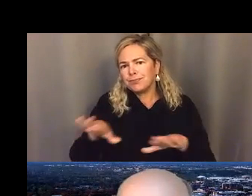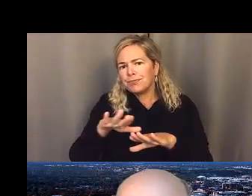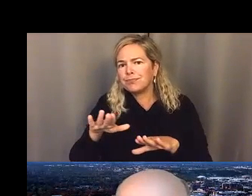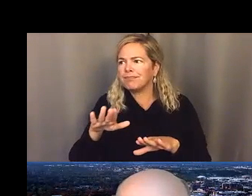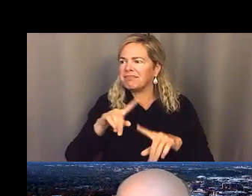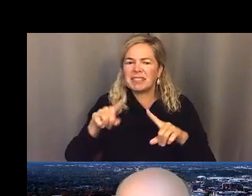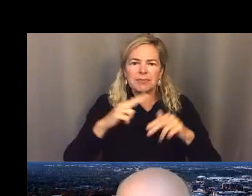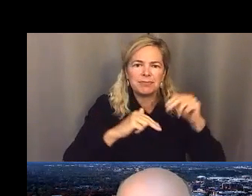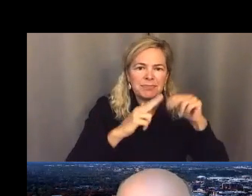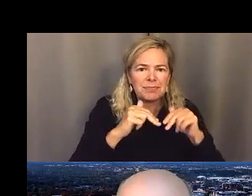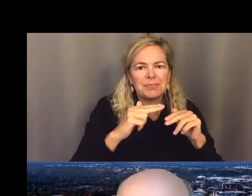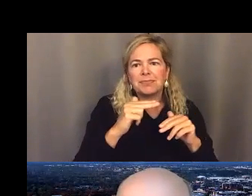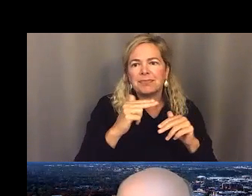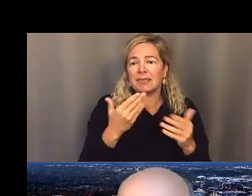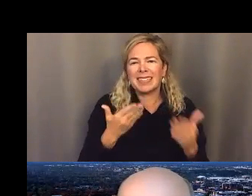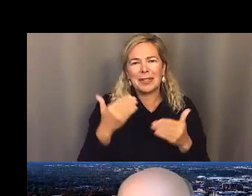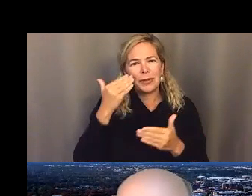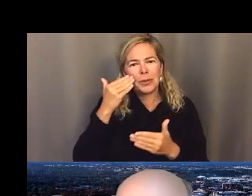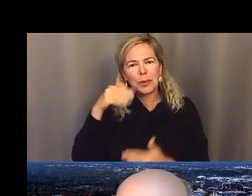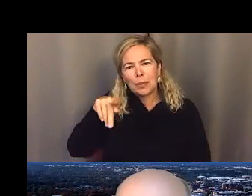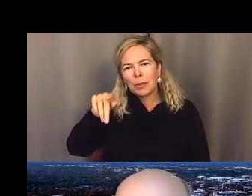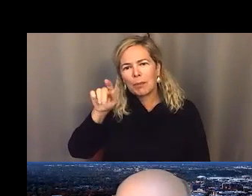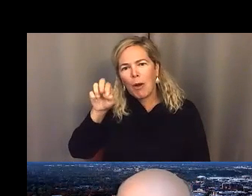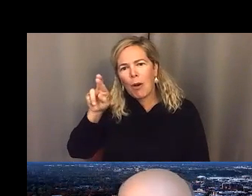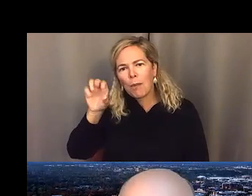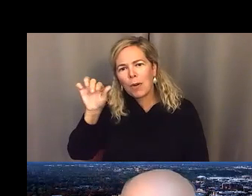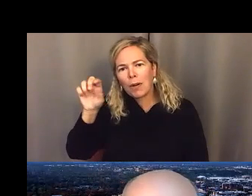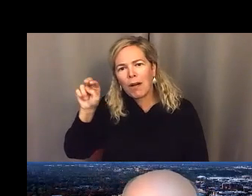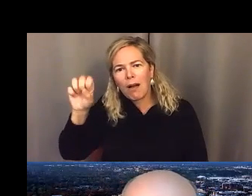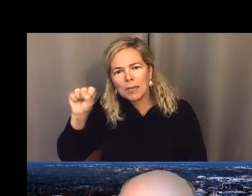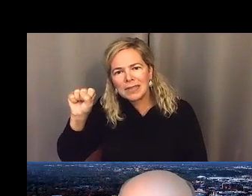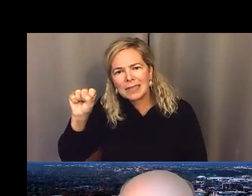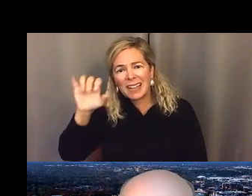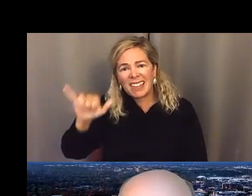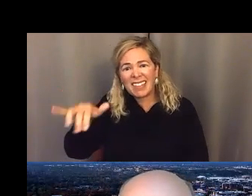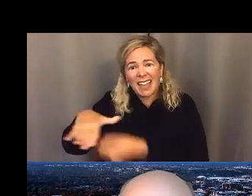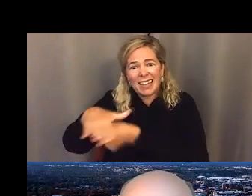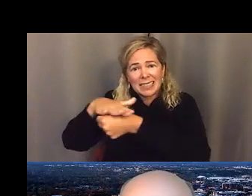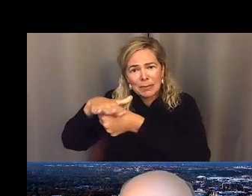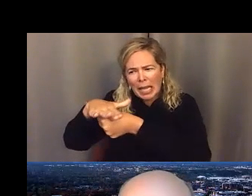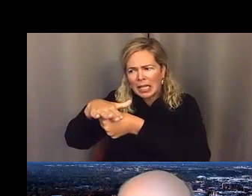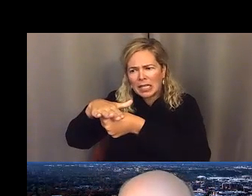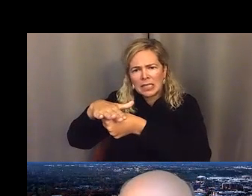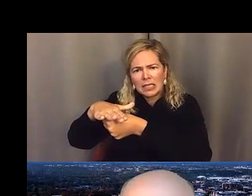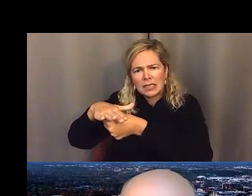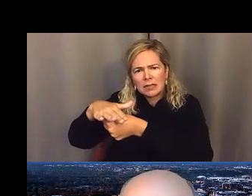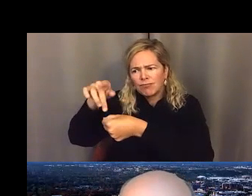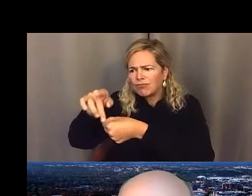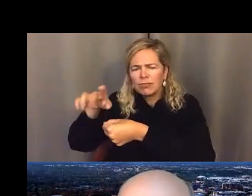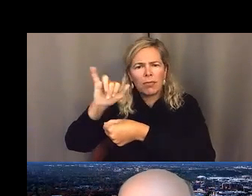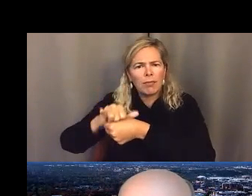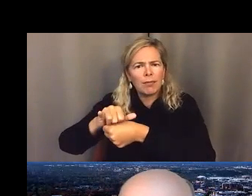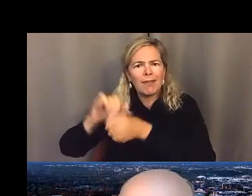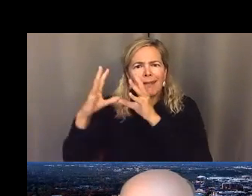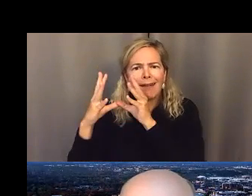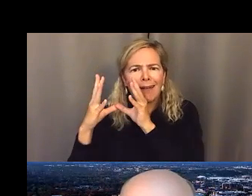one closest to us is Palmer Commons, and trying to say, let's take those spaces, the conference rooms